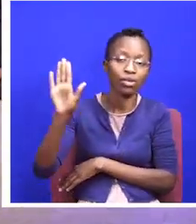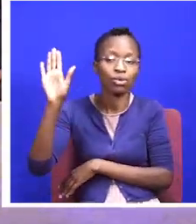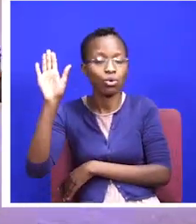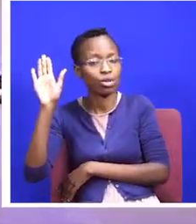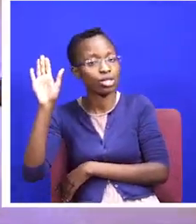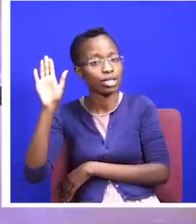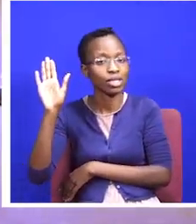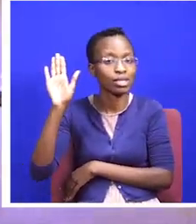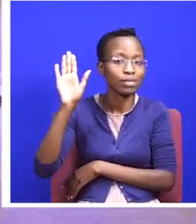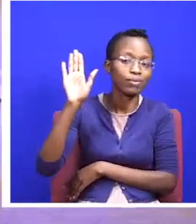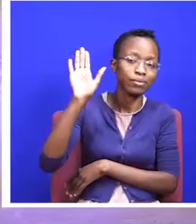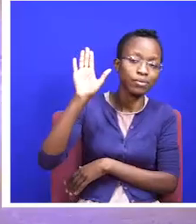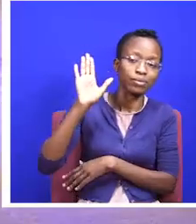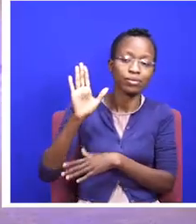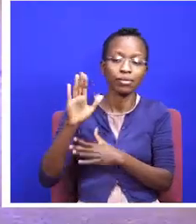your